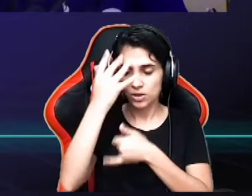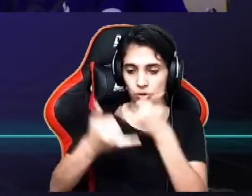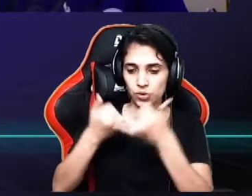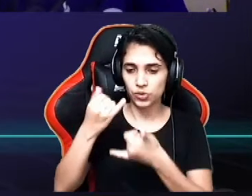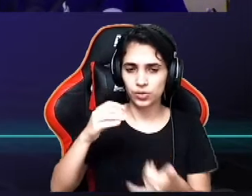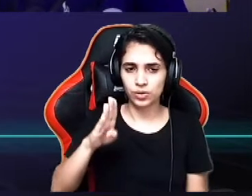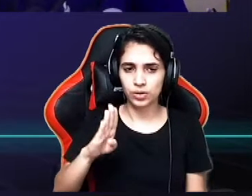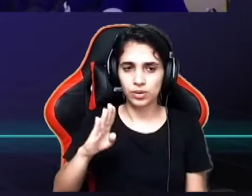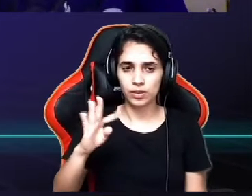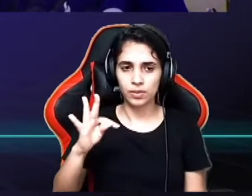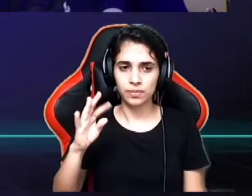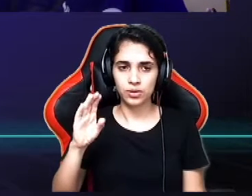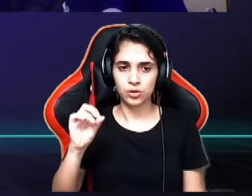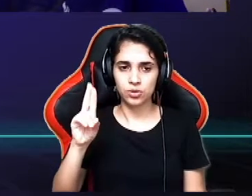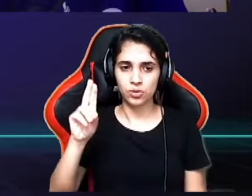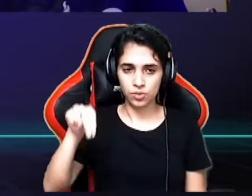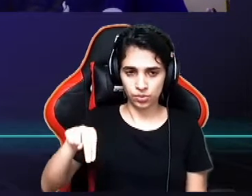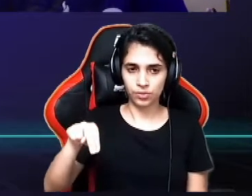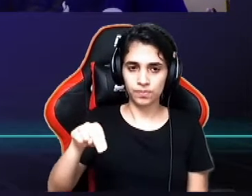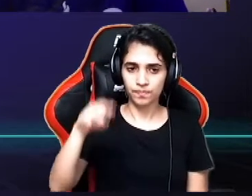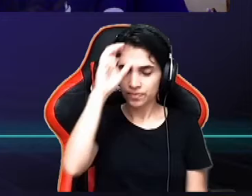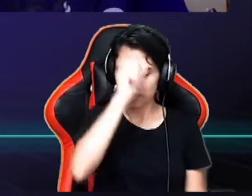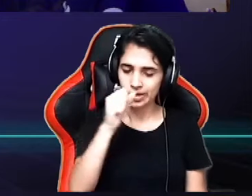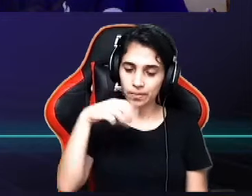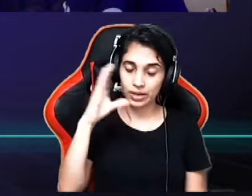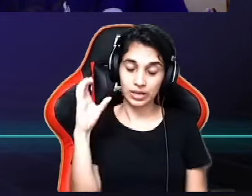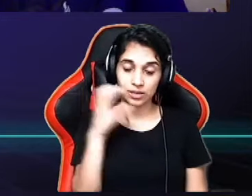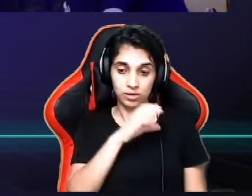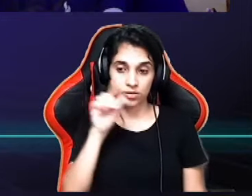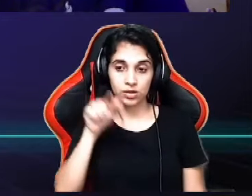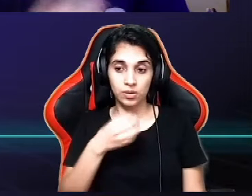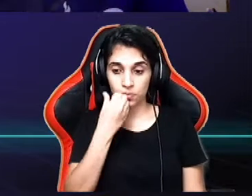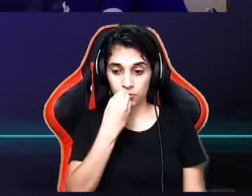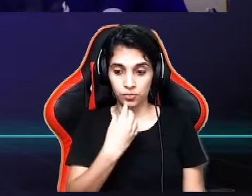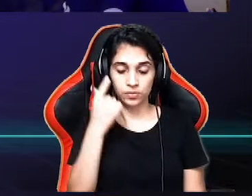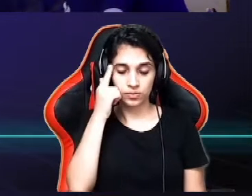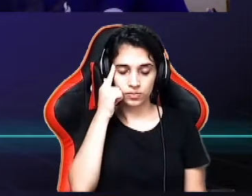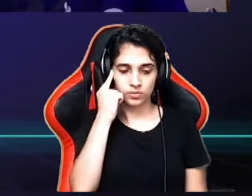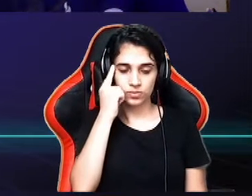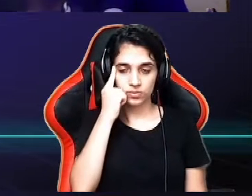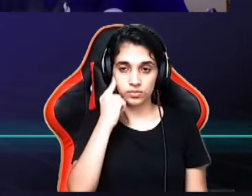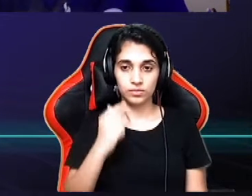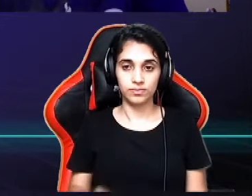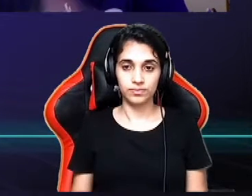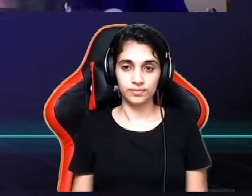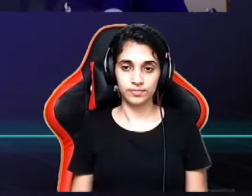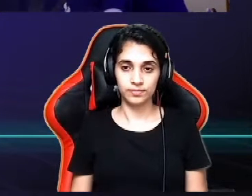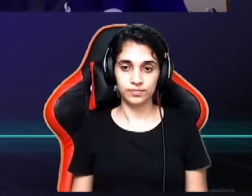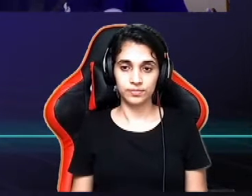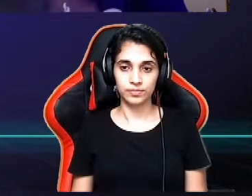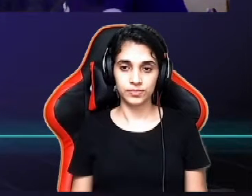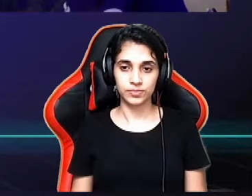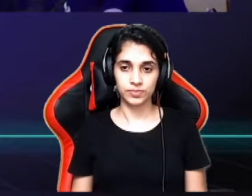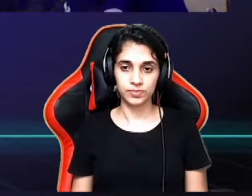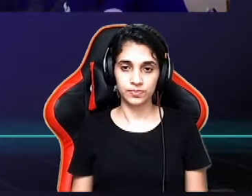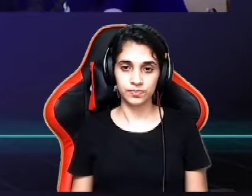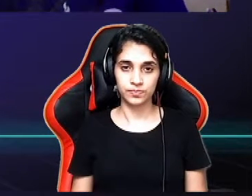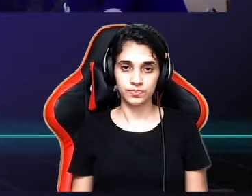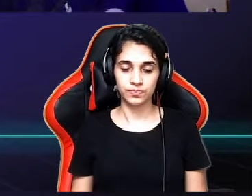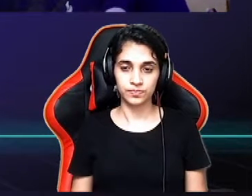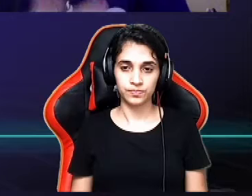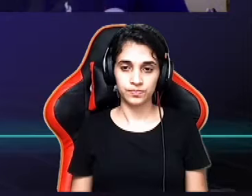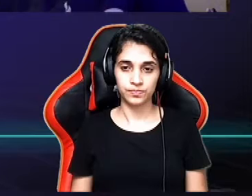mid-core players. So we believe that the shorter learning curve is interesting, as long as it's not